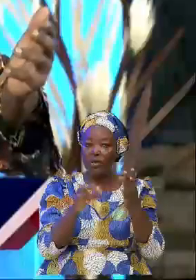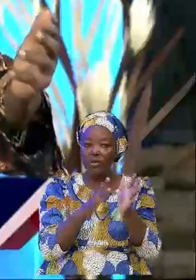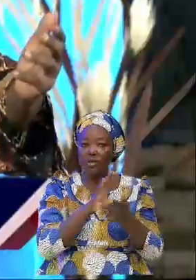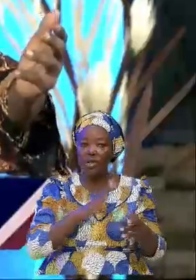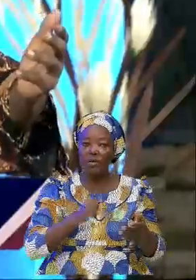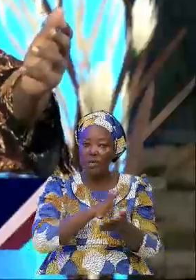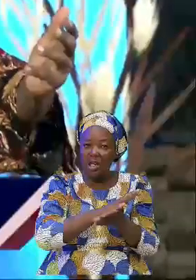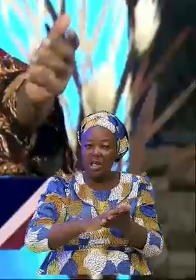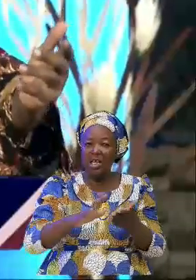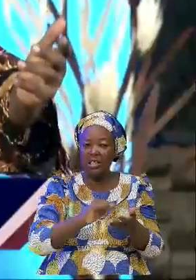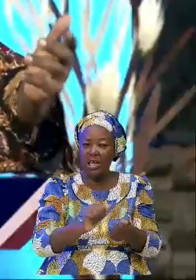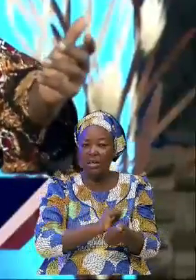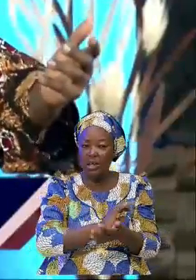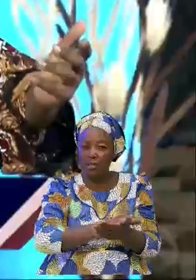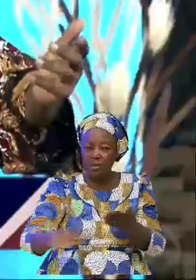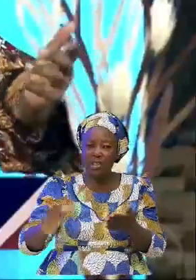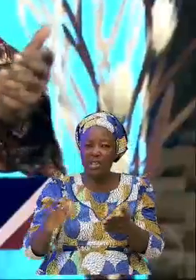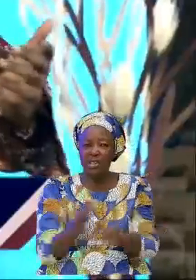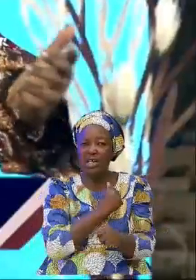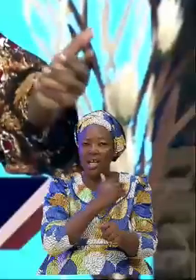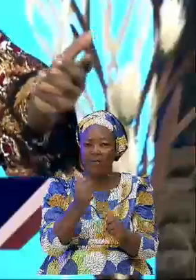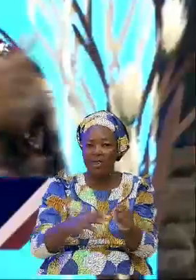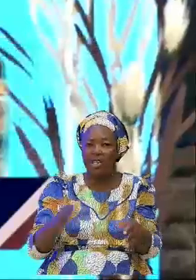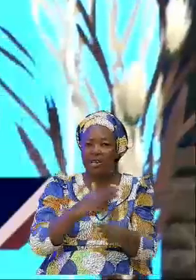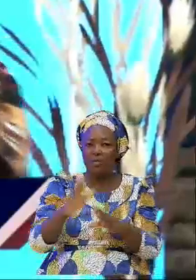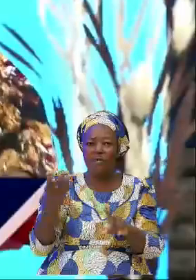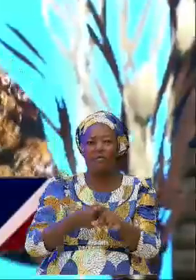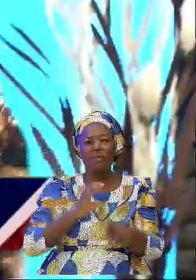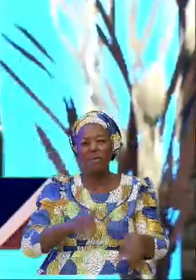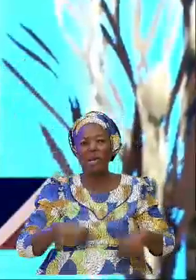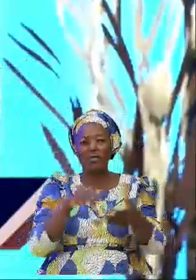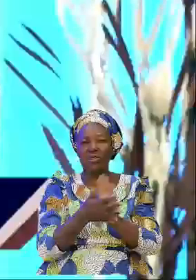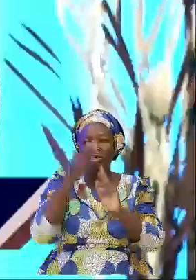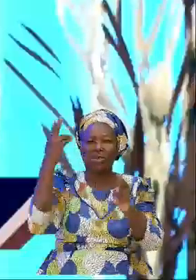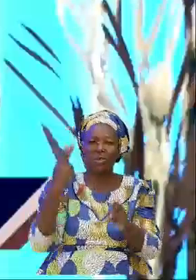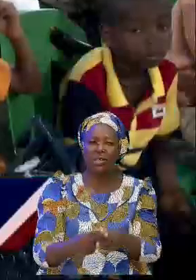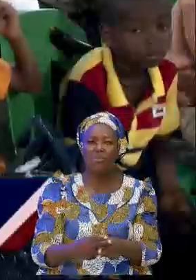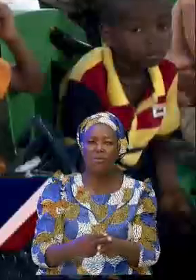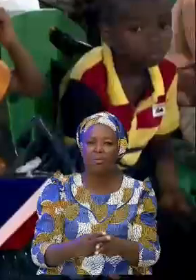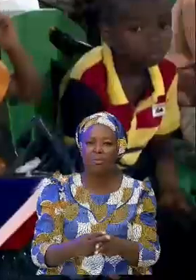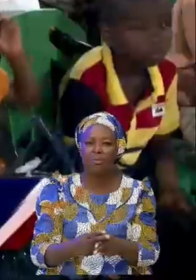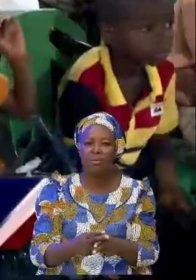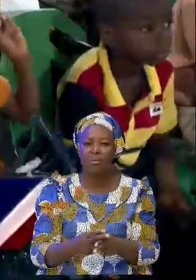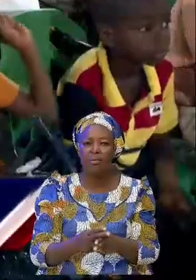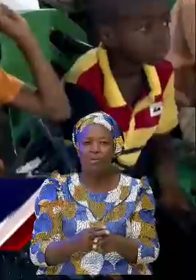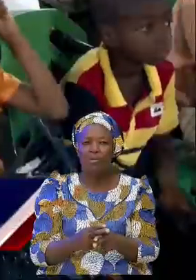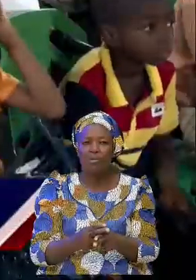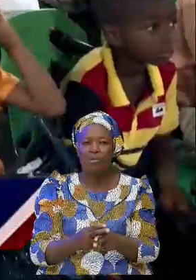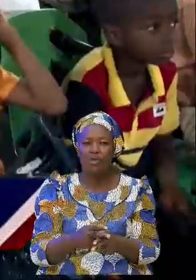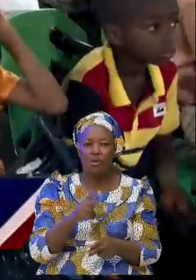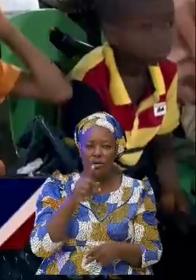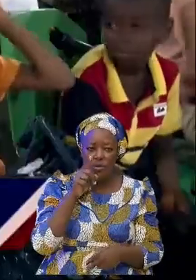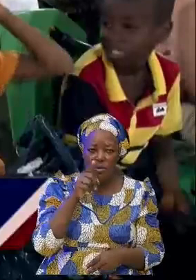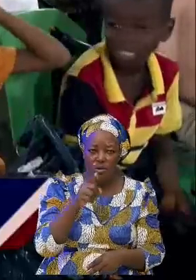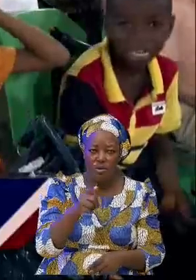blood of Christ will cleanse and wipe and wash everything away from our lives in